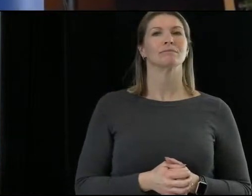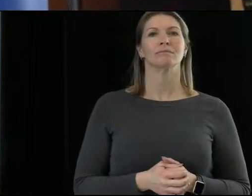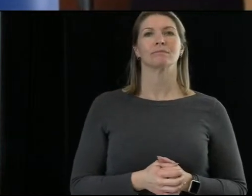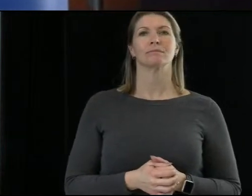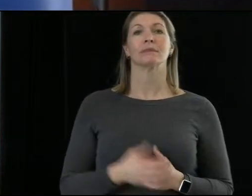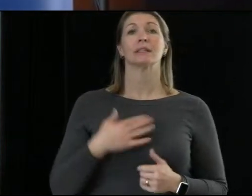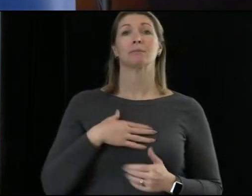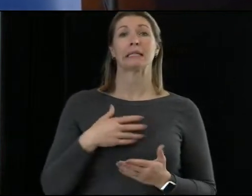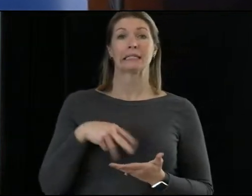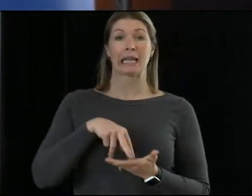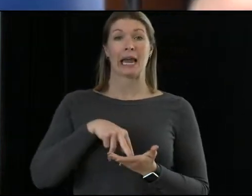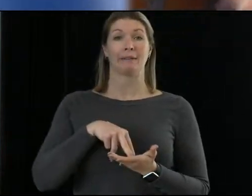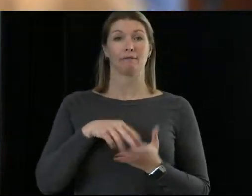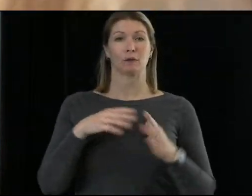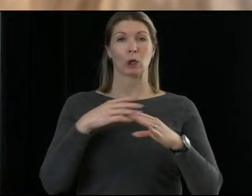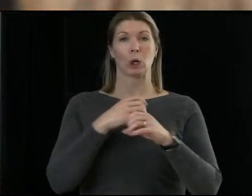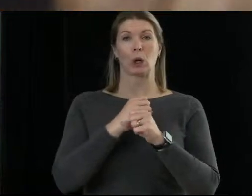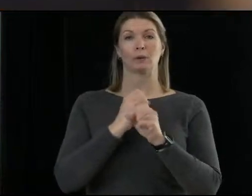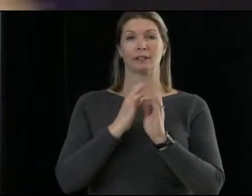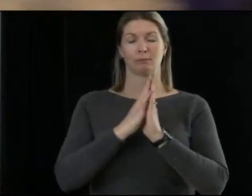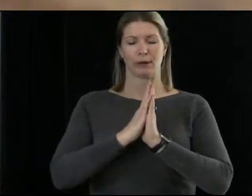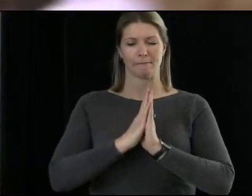Please stand for our closing.